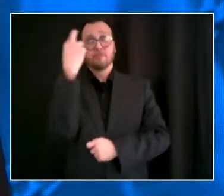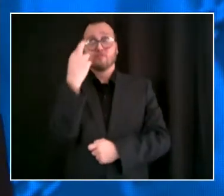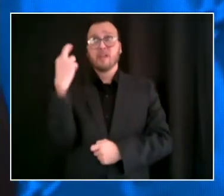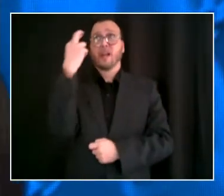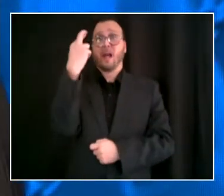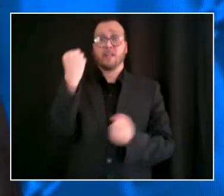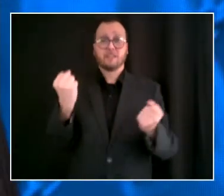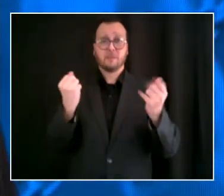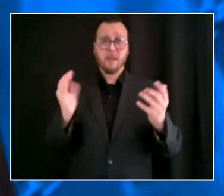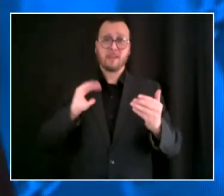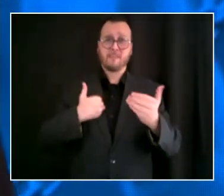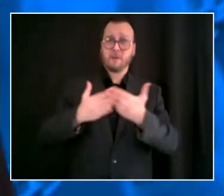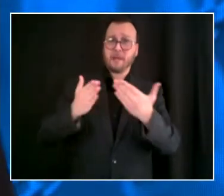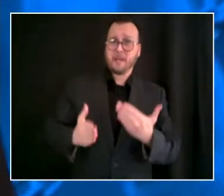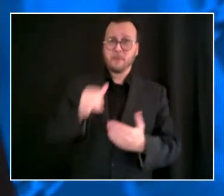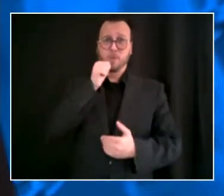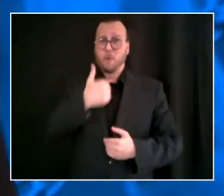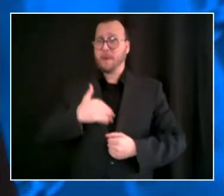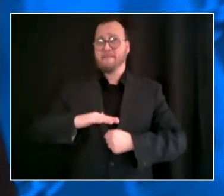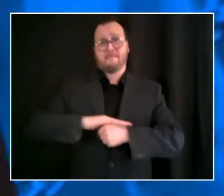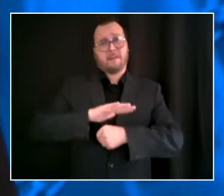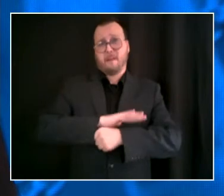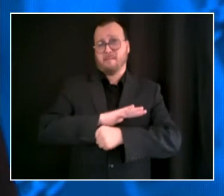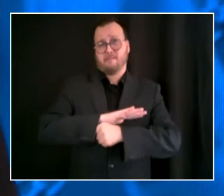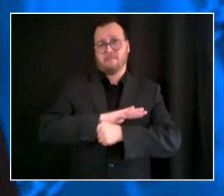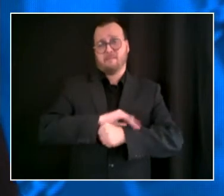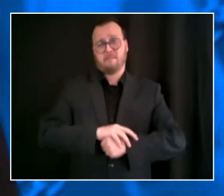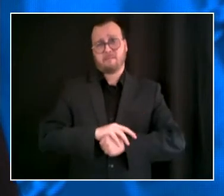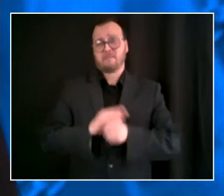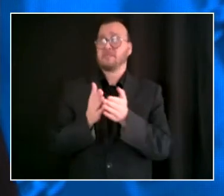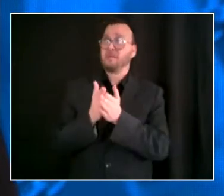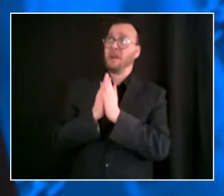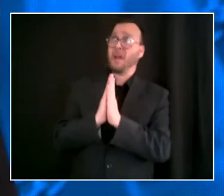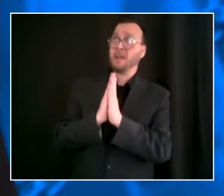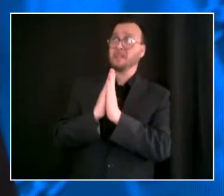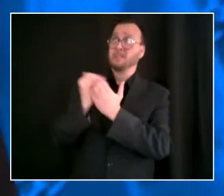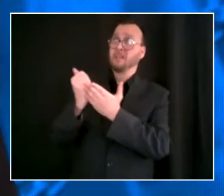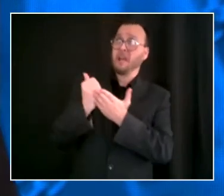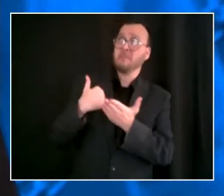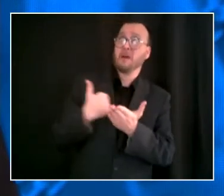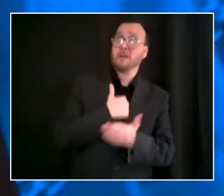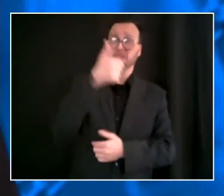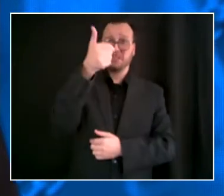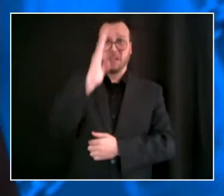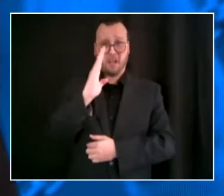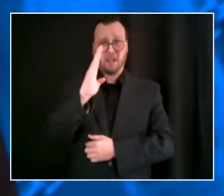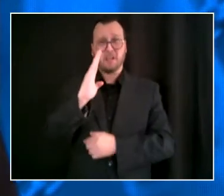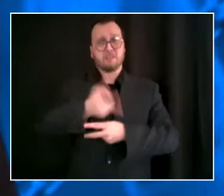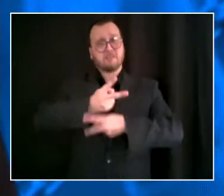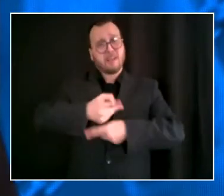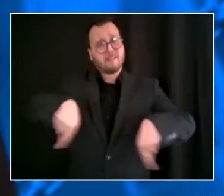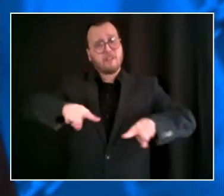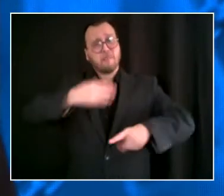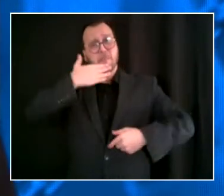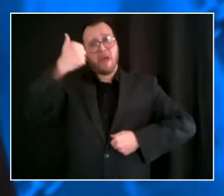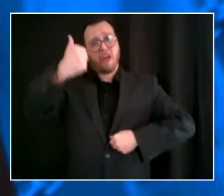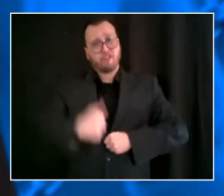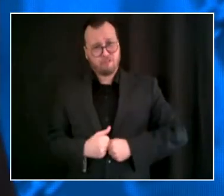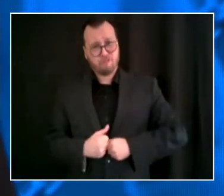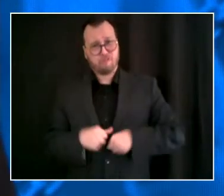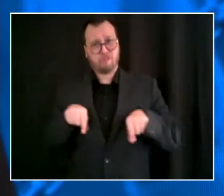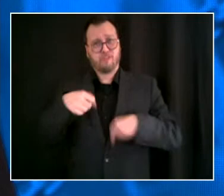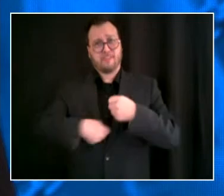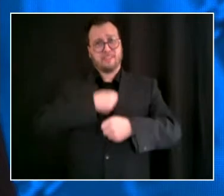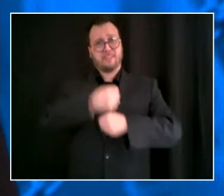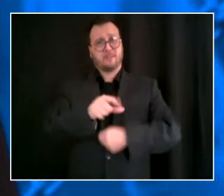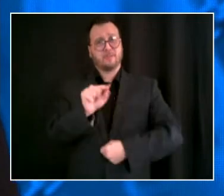of our neighbors do not have enough. So help us, God, to care for them better in